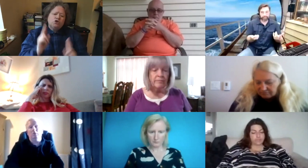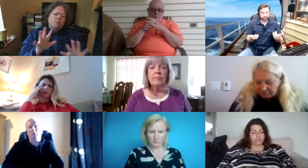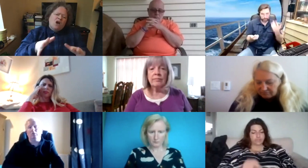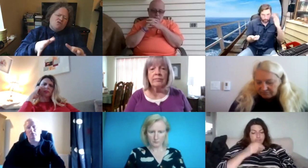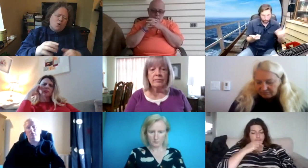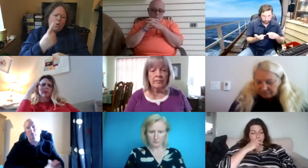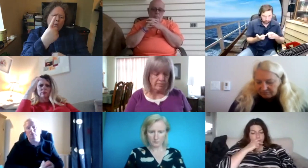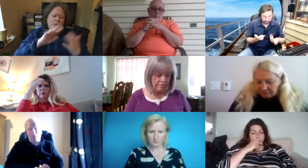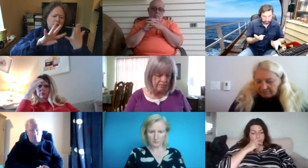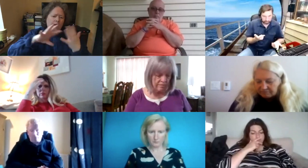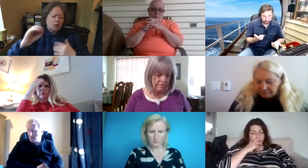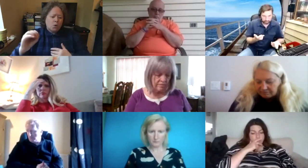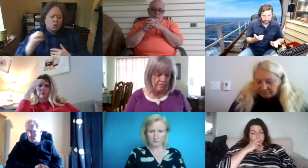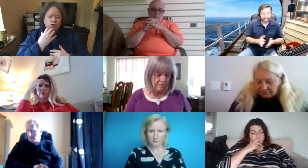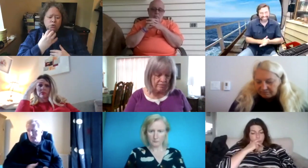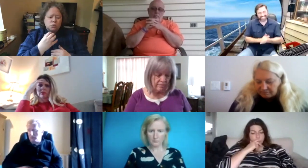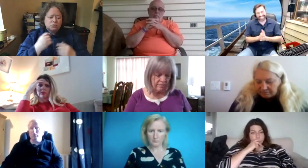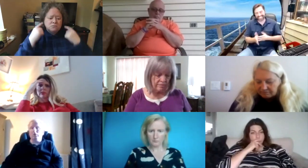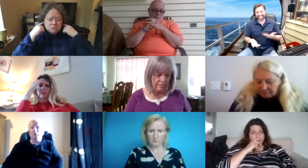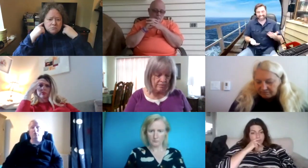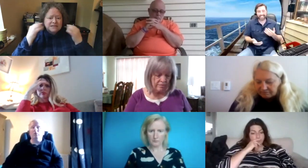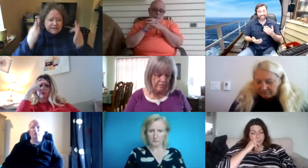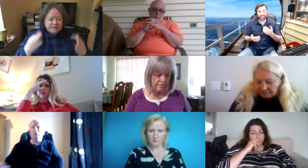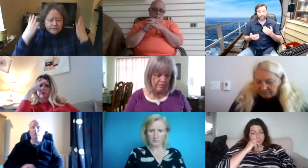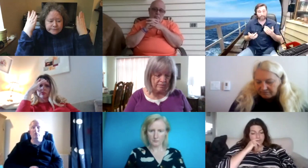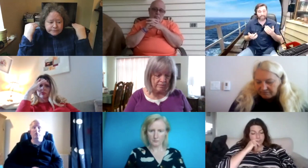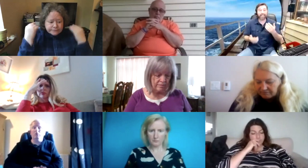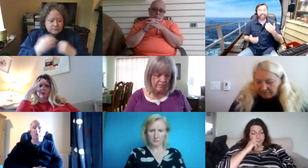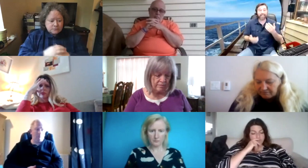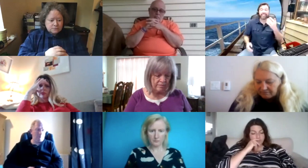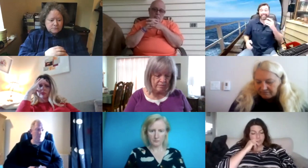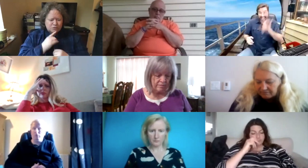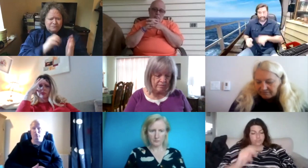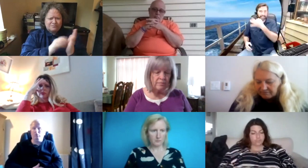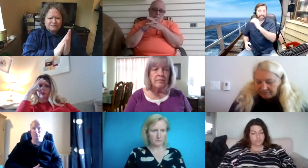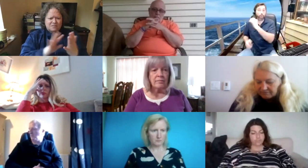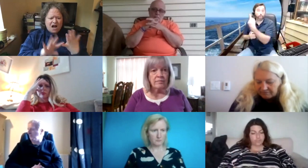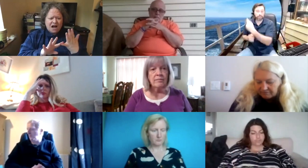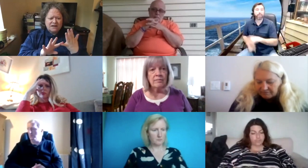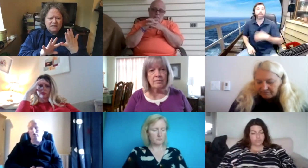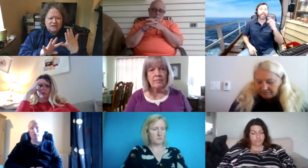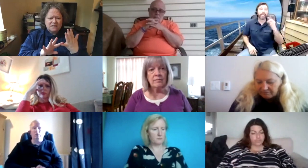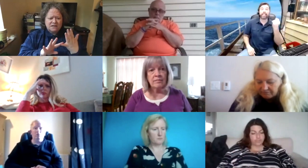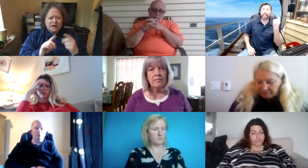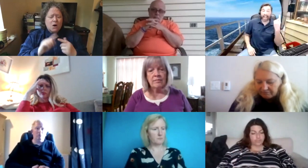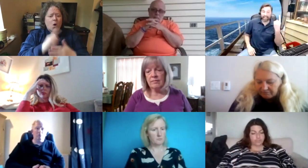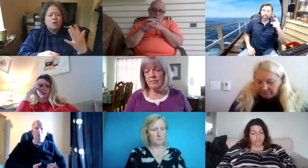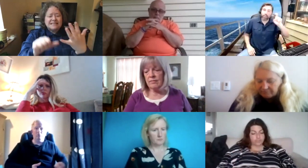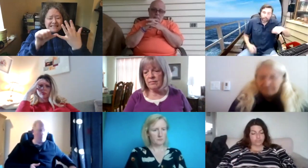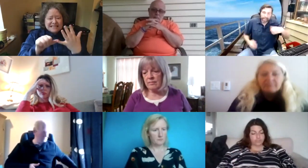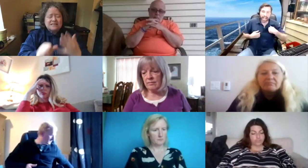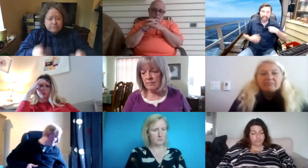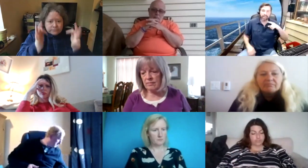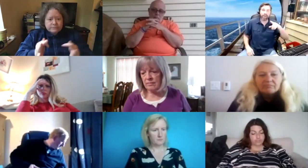In 1911, there should be around 190 Jewish, definitely deaf, but